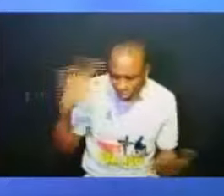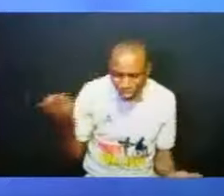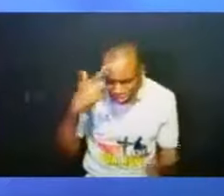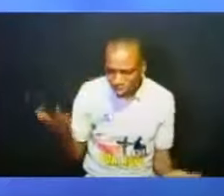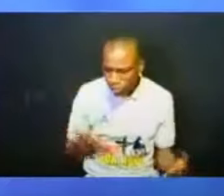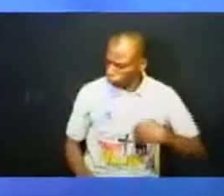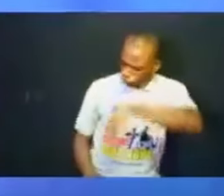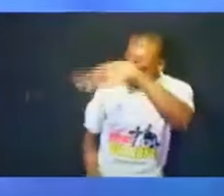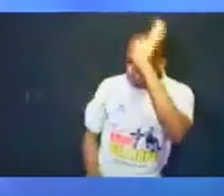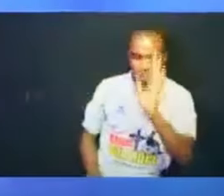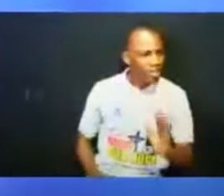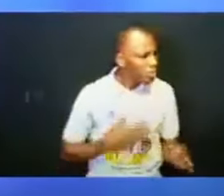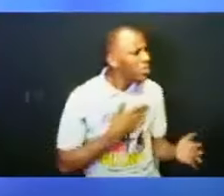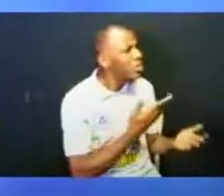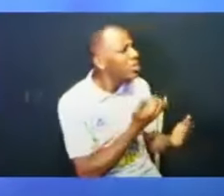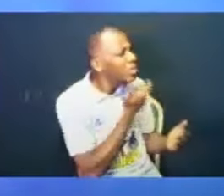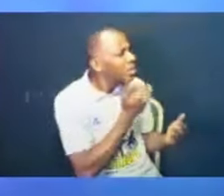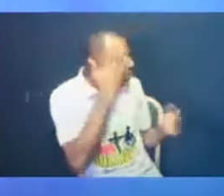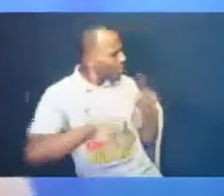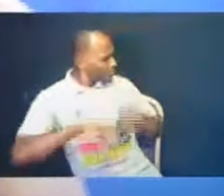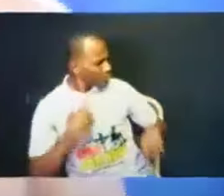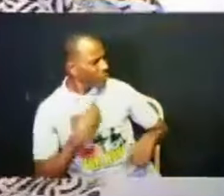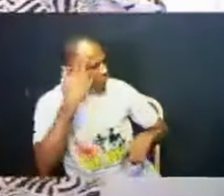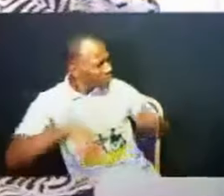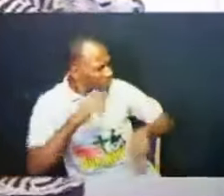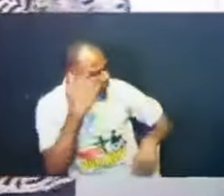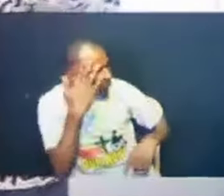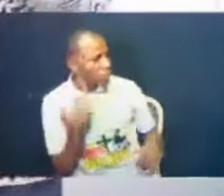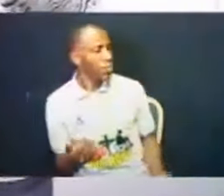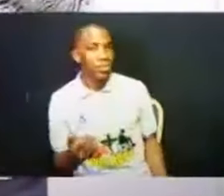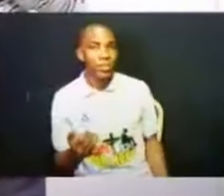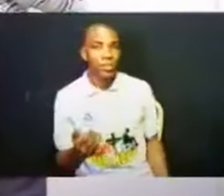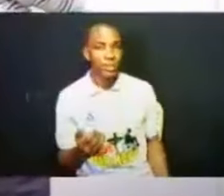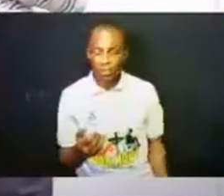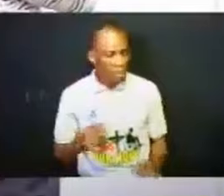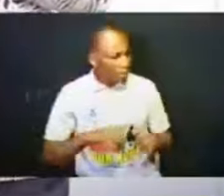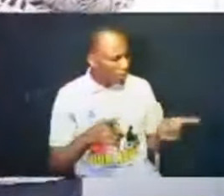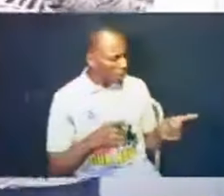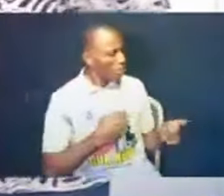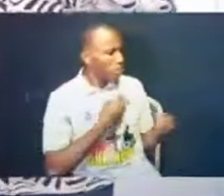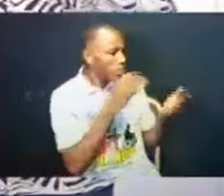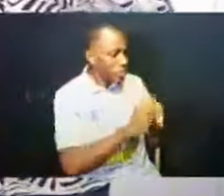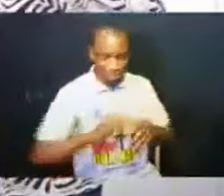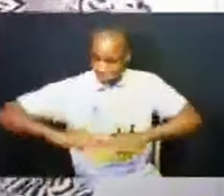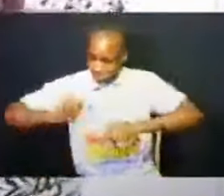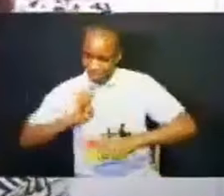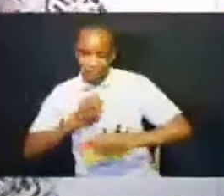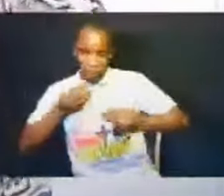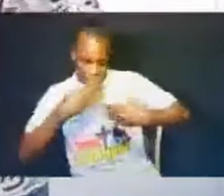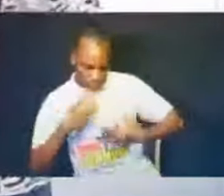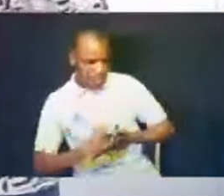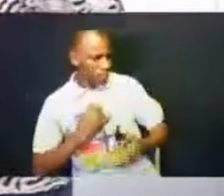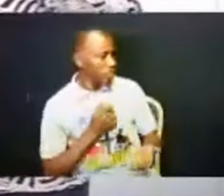Yes, what is this? I'm saying, hey, why are you sacking me? I didn't know, Pam. So the presiding elder asked me to come to you. The presiding elder said,